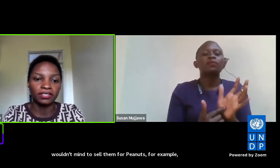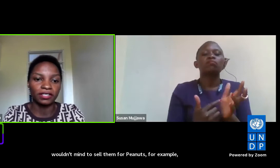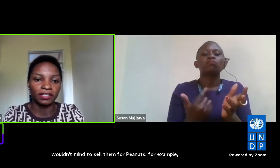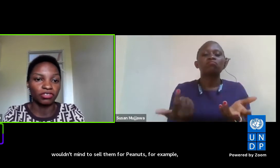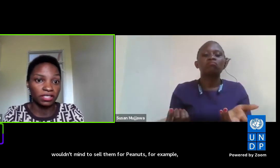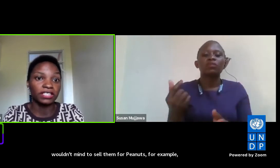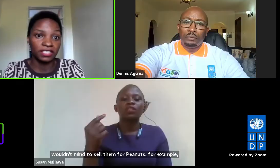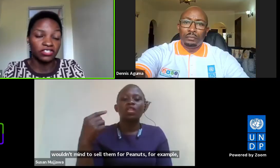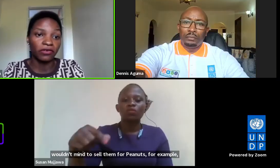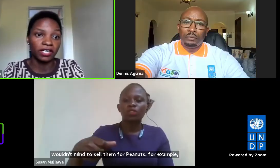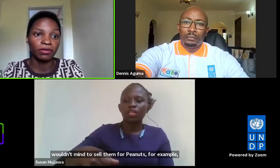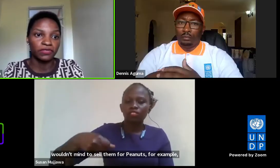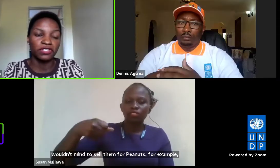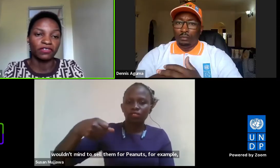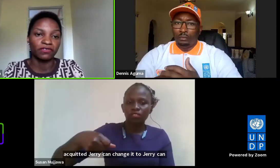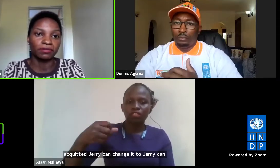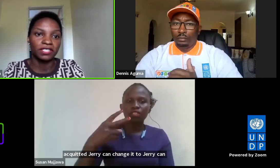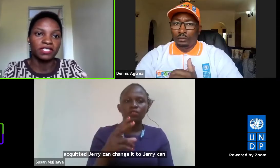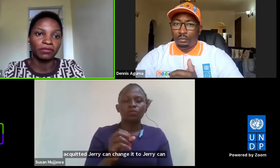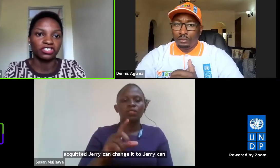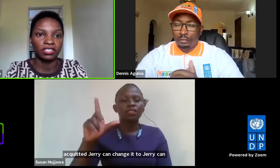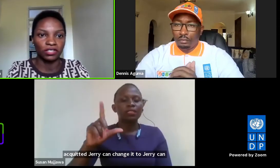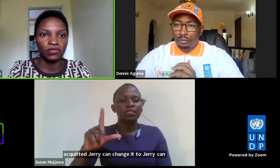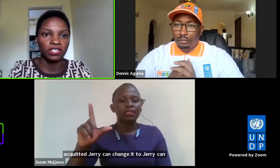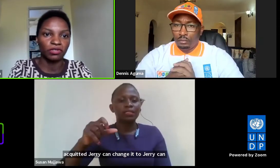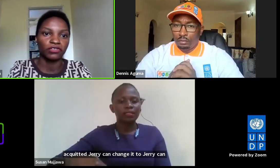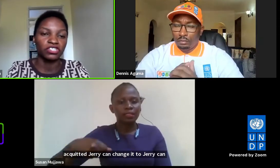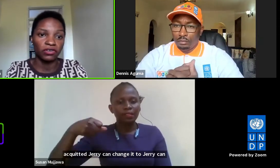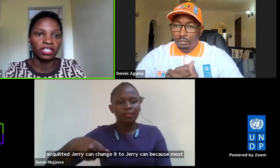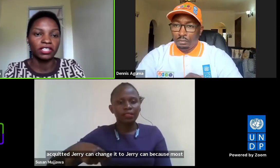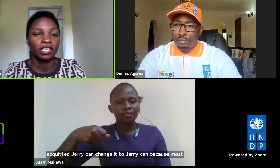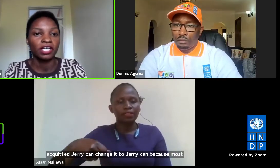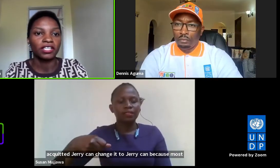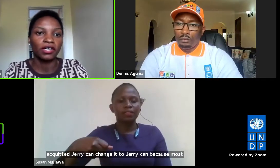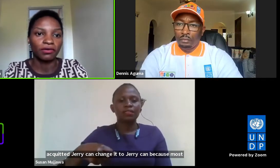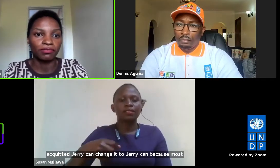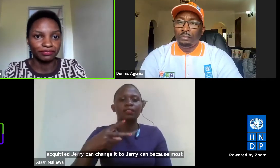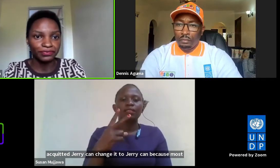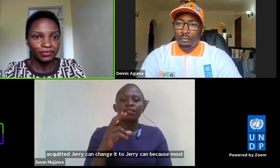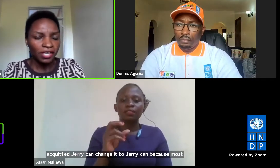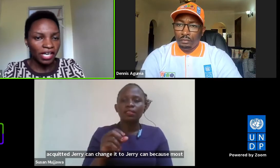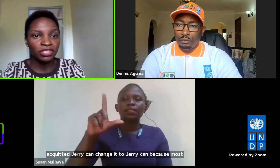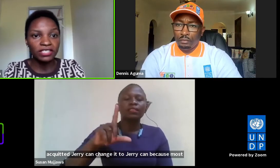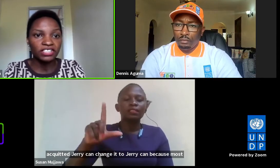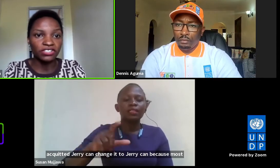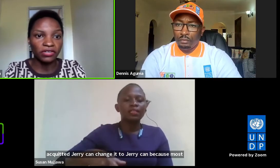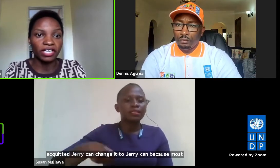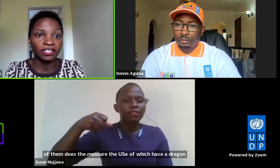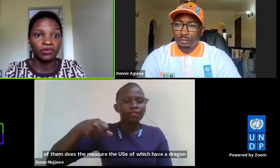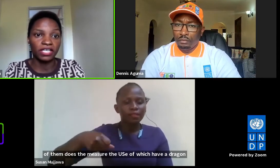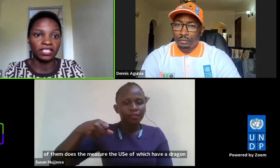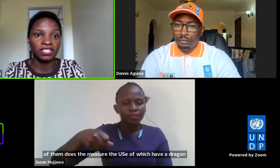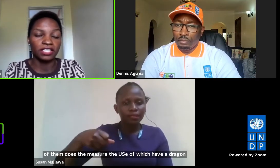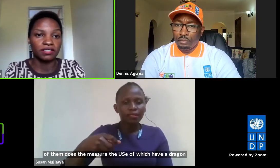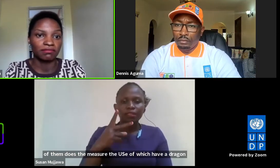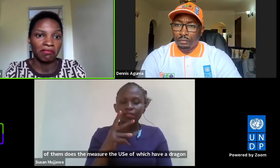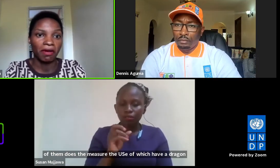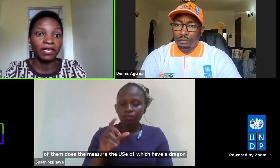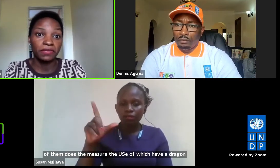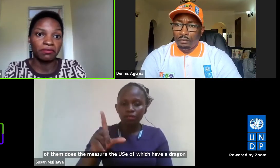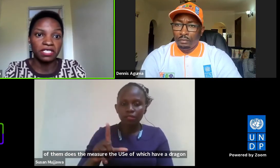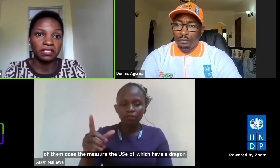jerry can, a 20-liter jerry can, because most of them, that's the measure they use, a quarter of a jerry can, a 20-liter jerry can, they'll sell it